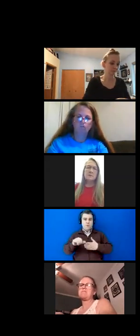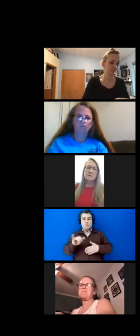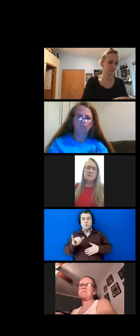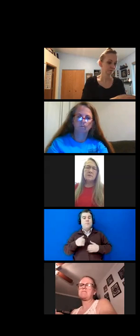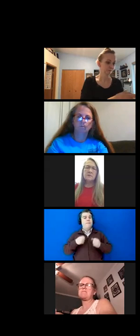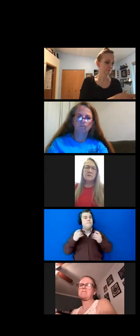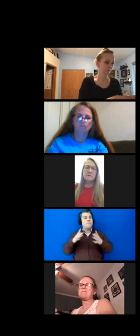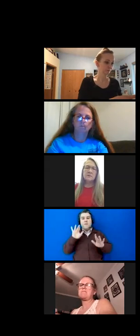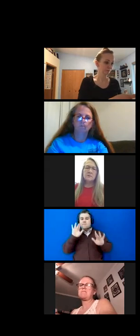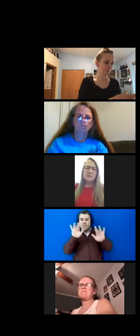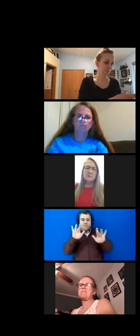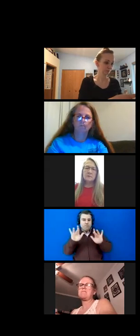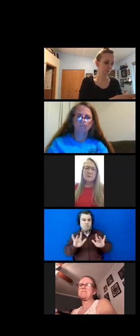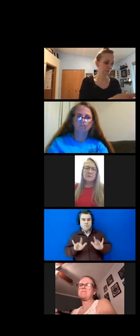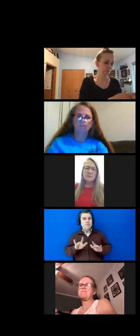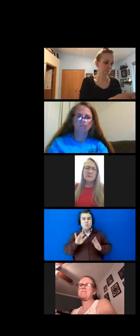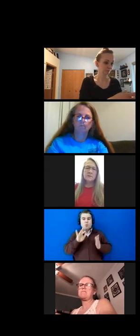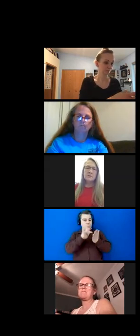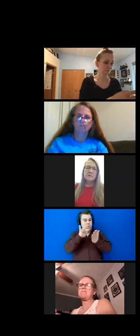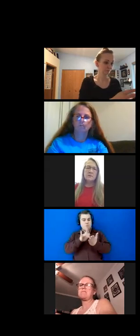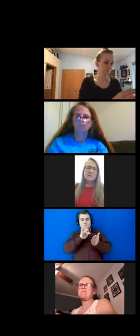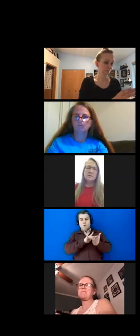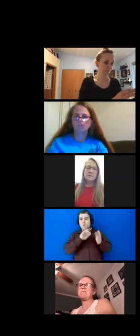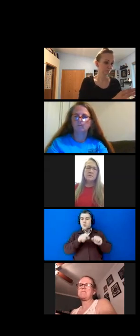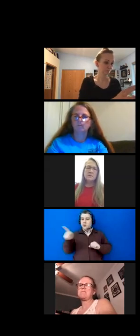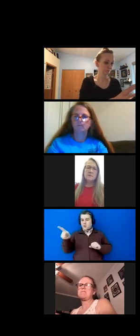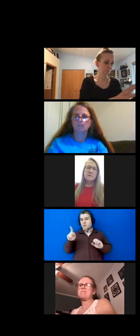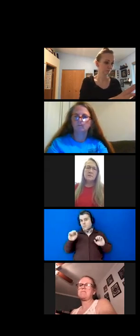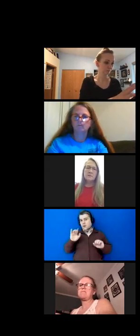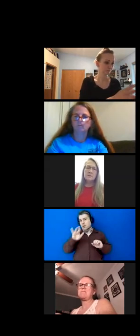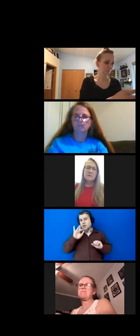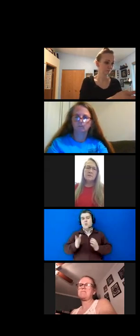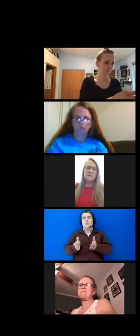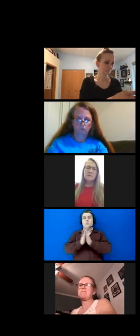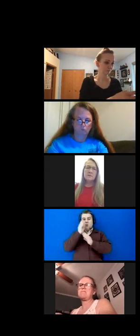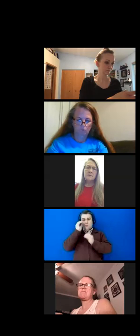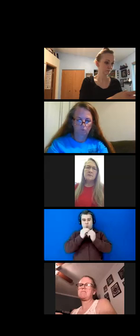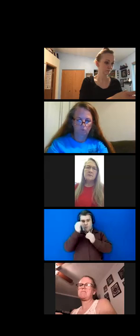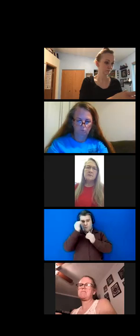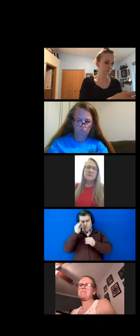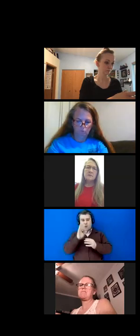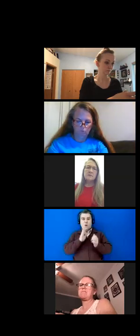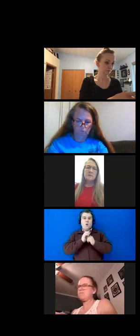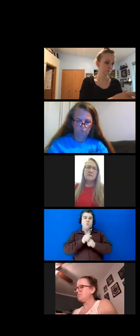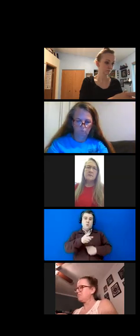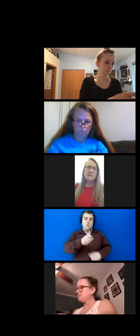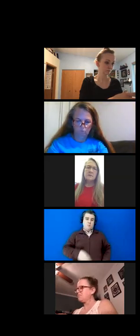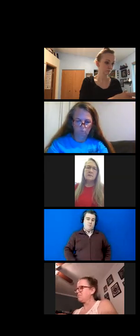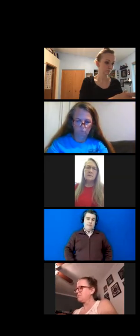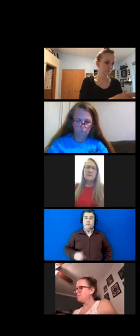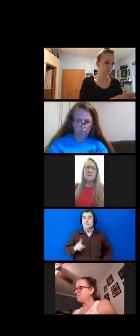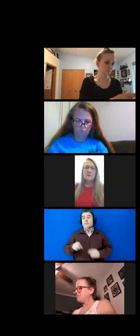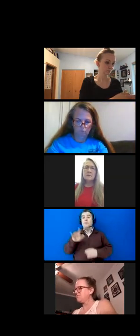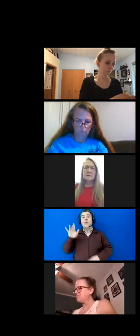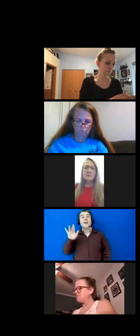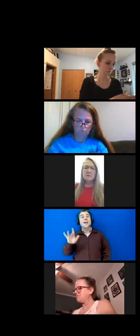buttons on the landing page for that prospect to click and request more info to talk to you. When they click on one of